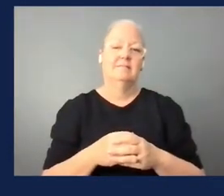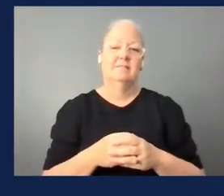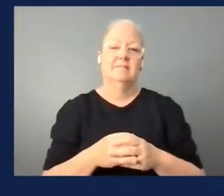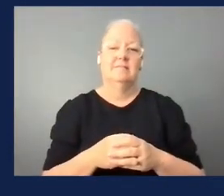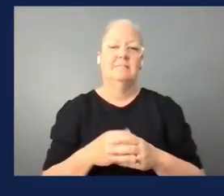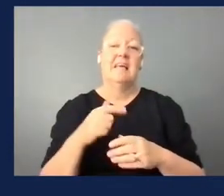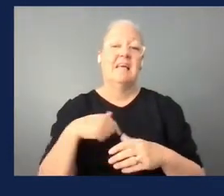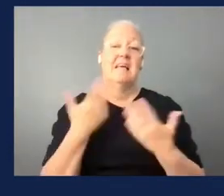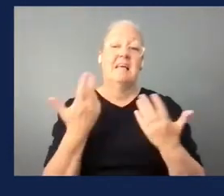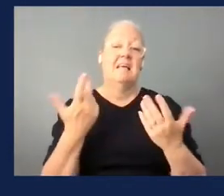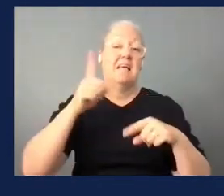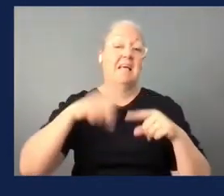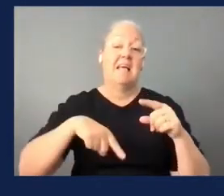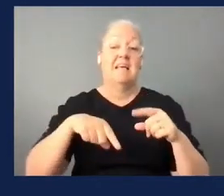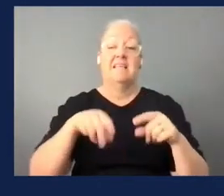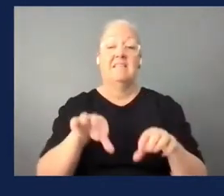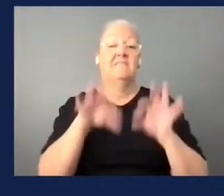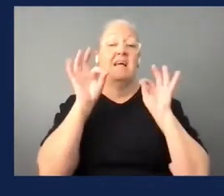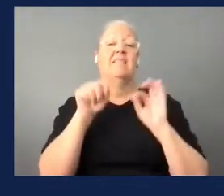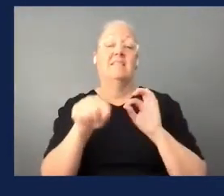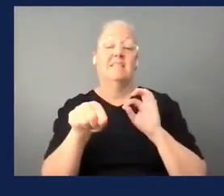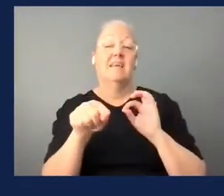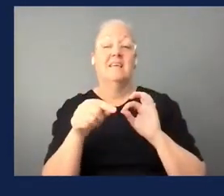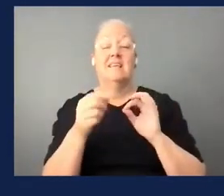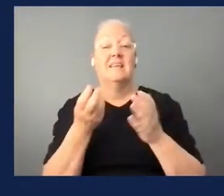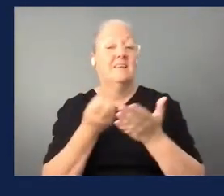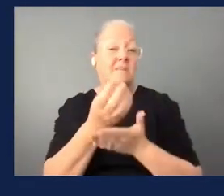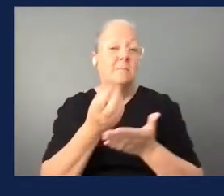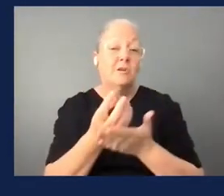So that's pretty